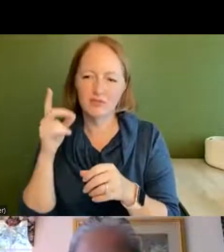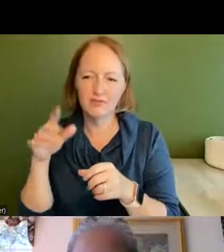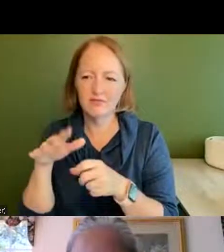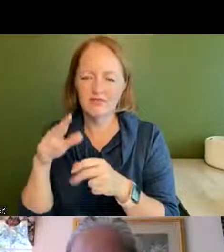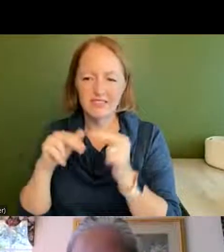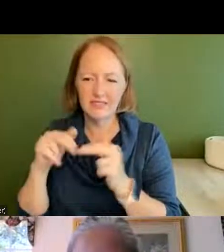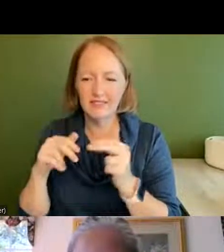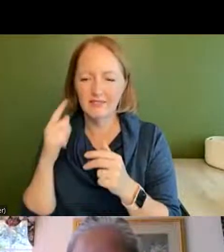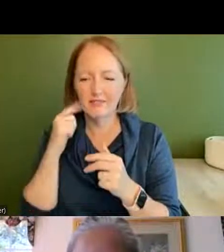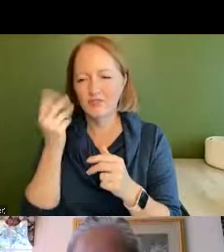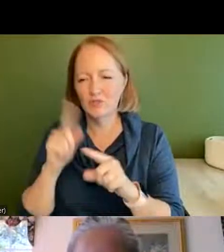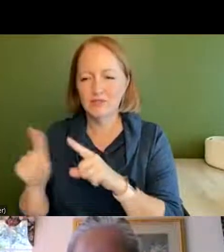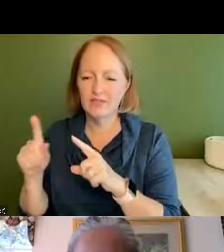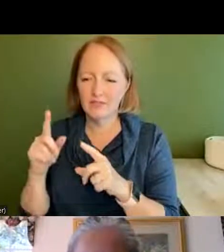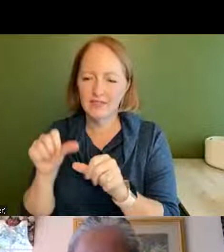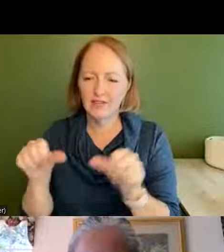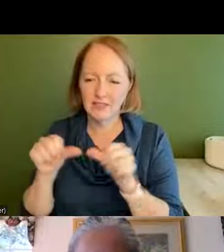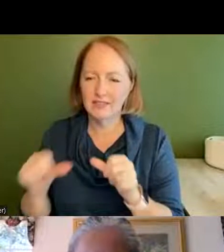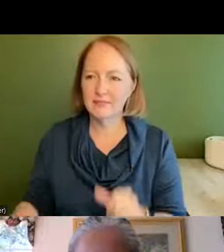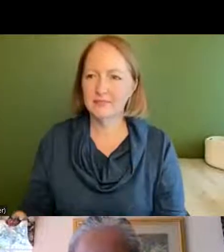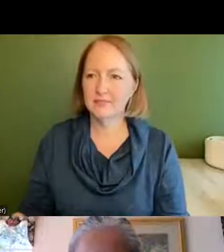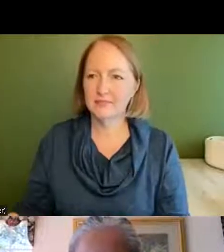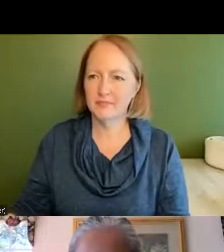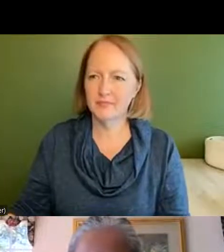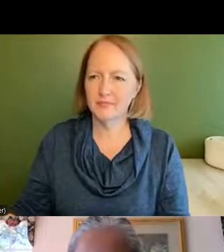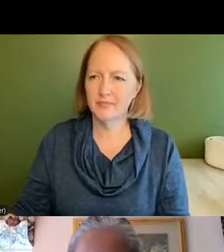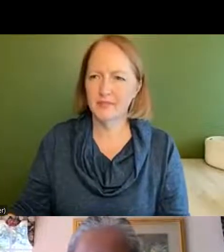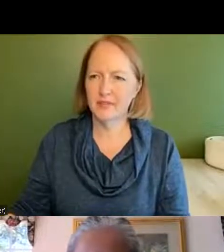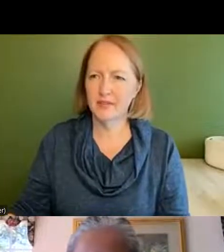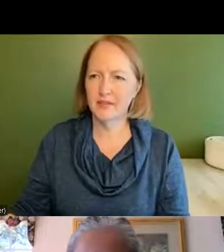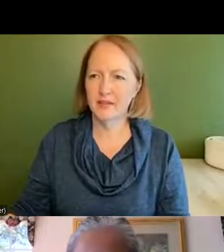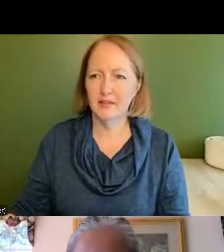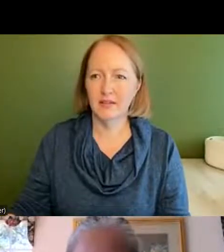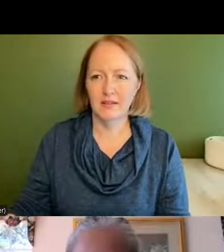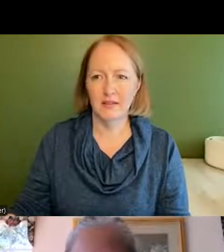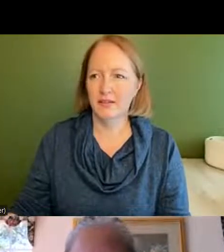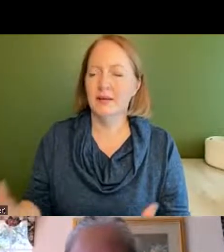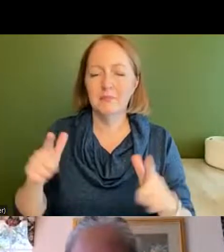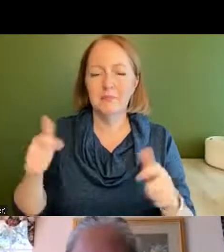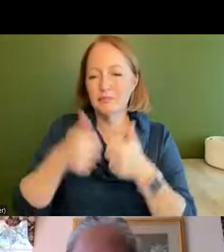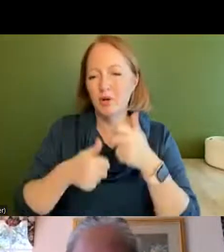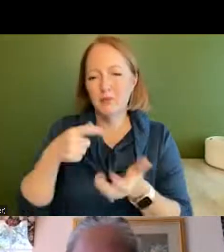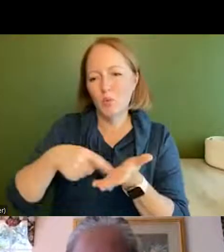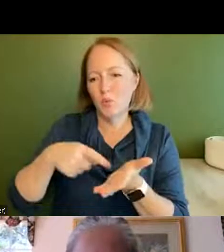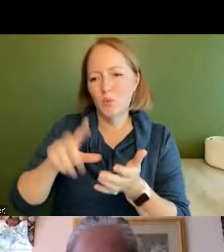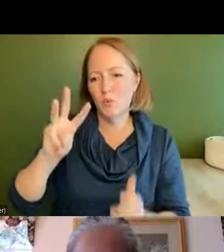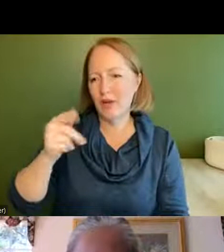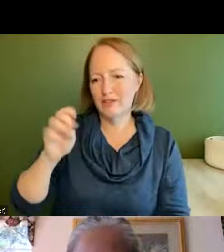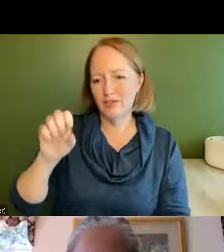well, a couple different areas. The biggest thing is wages, absolutely are wages,